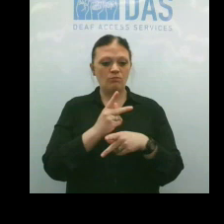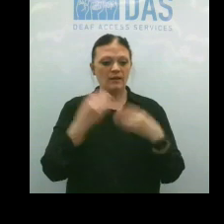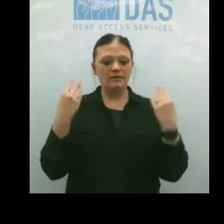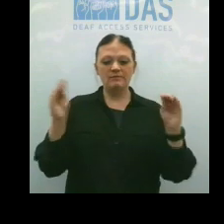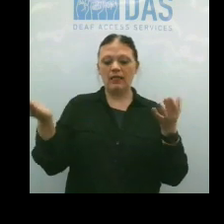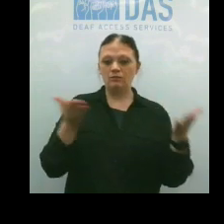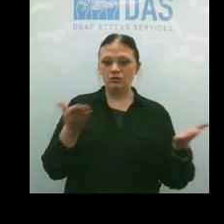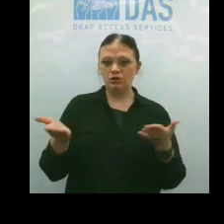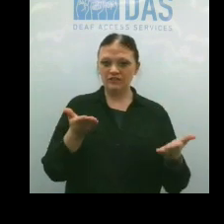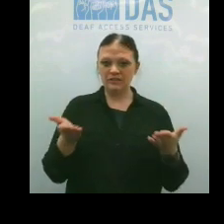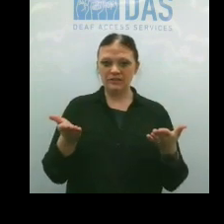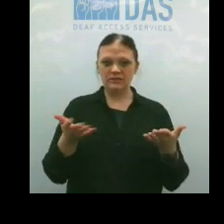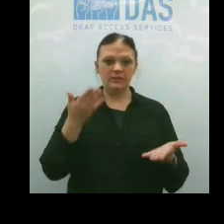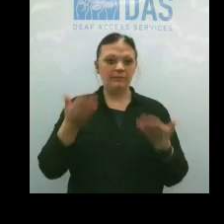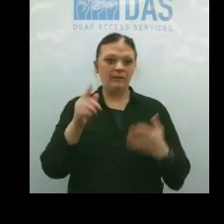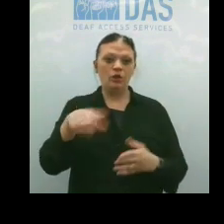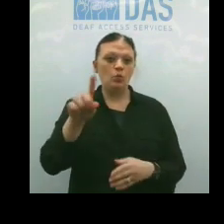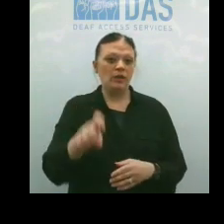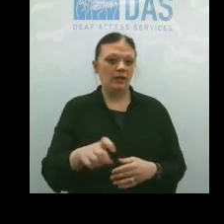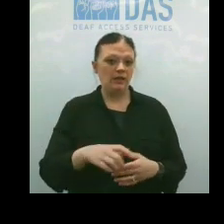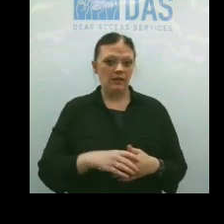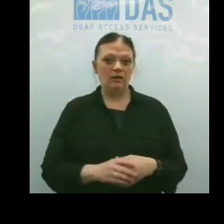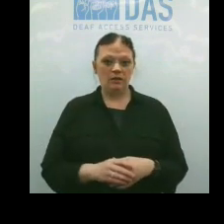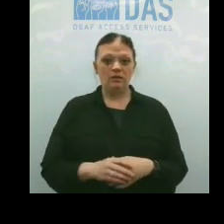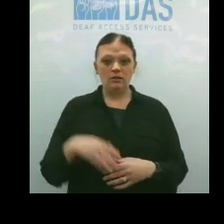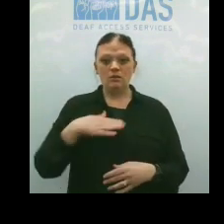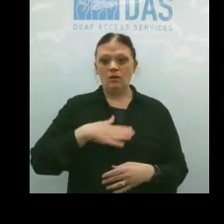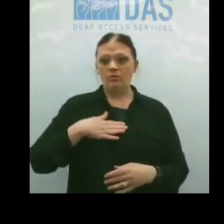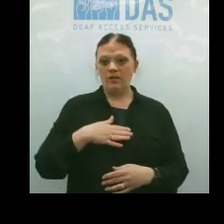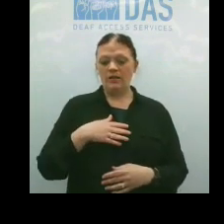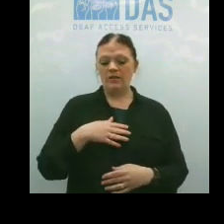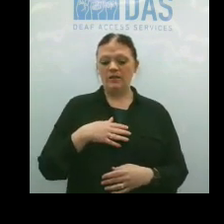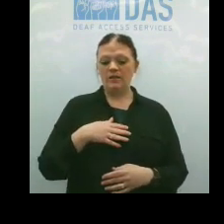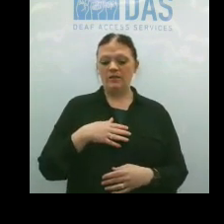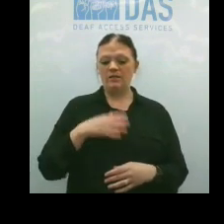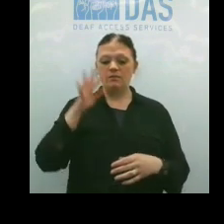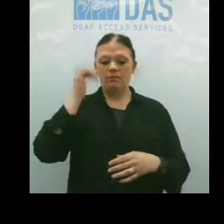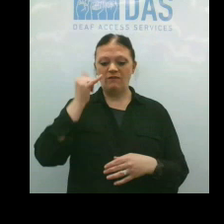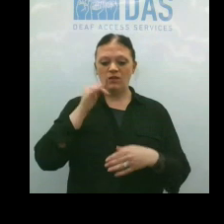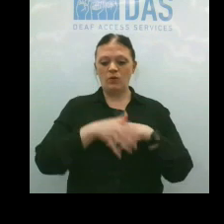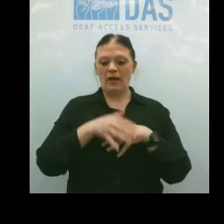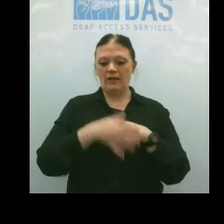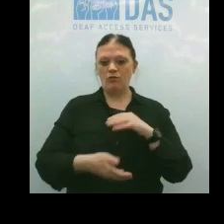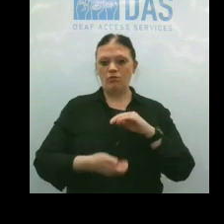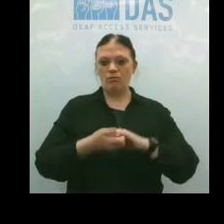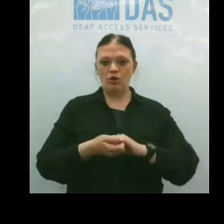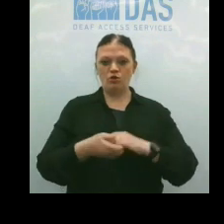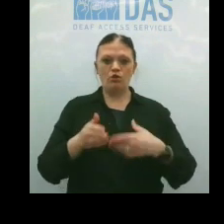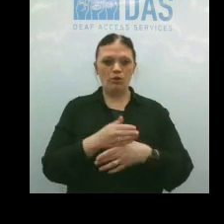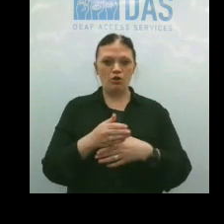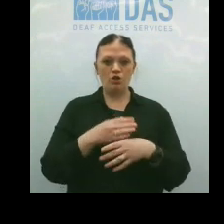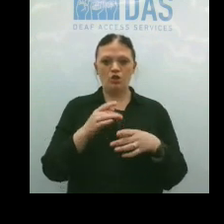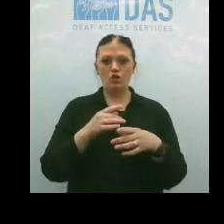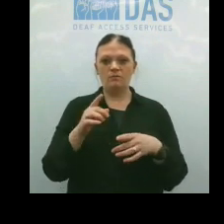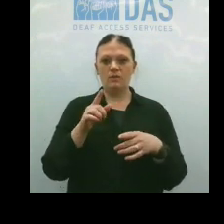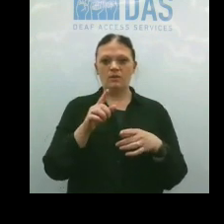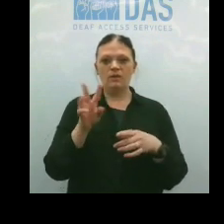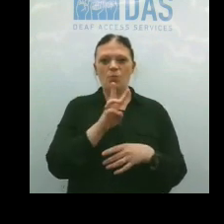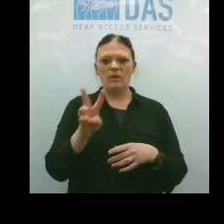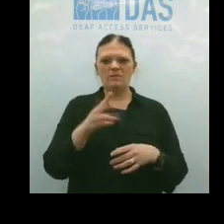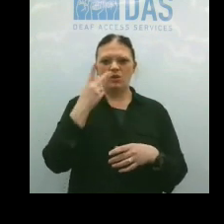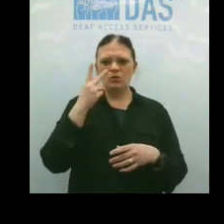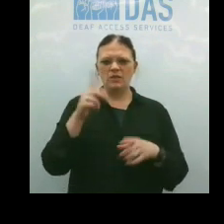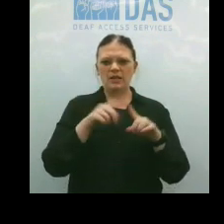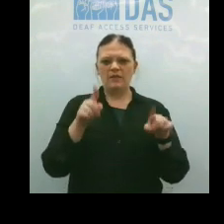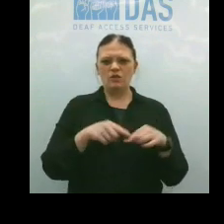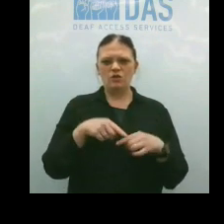that you may need. So please go to the Buffalo Niagara Partnership at the link you see on the screen,